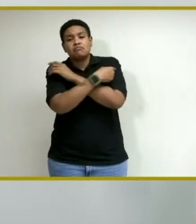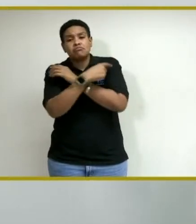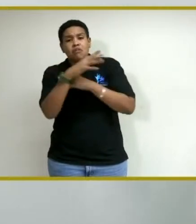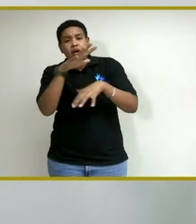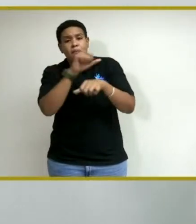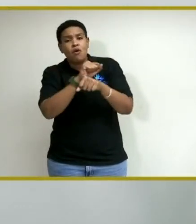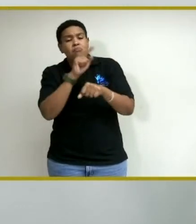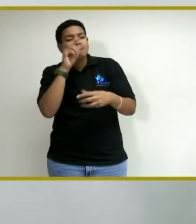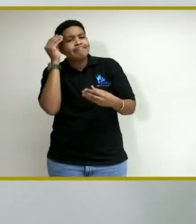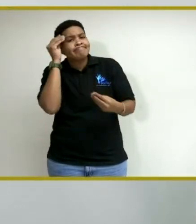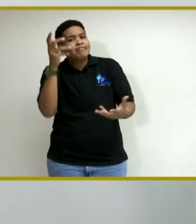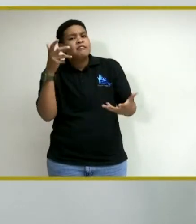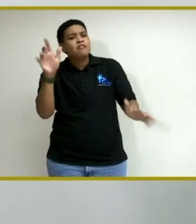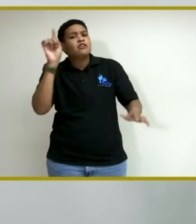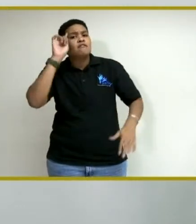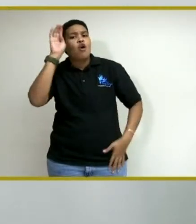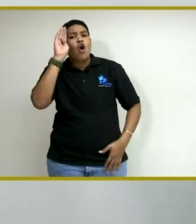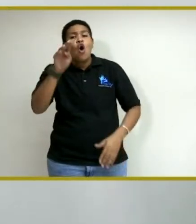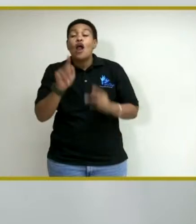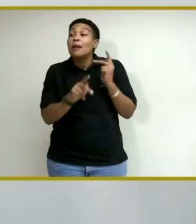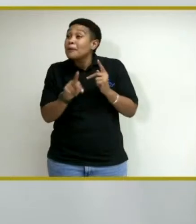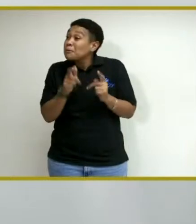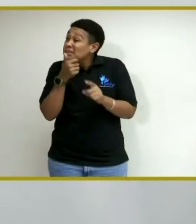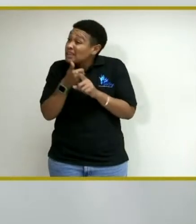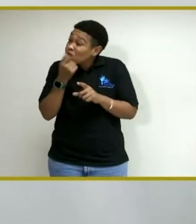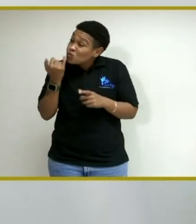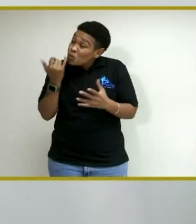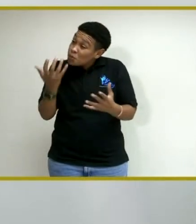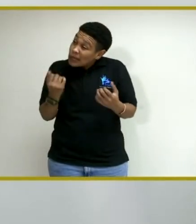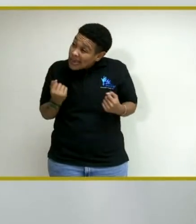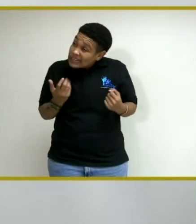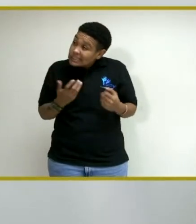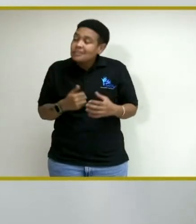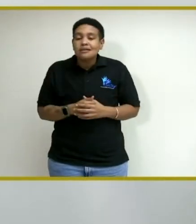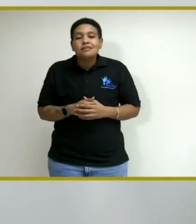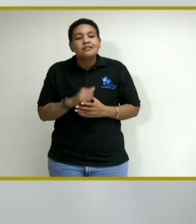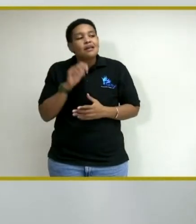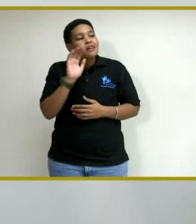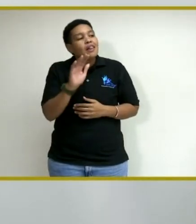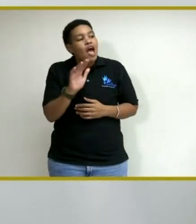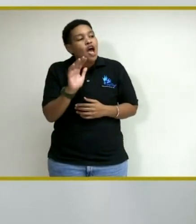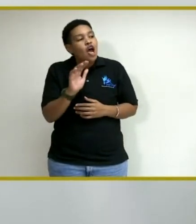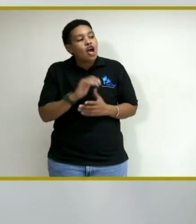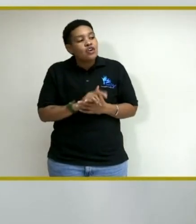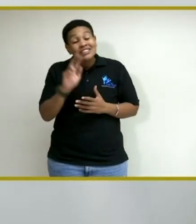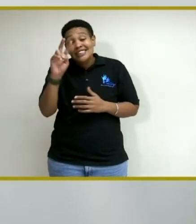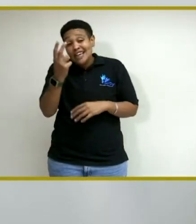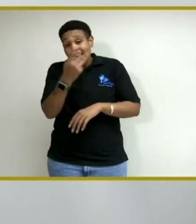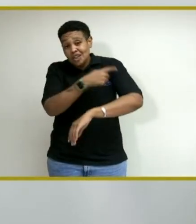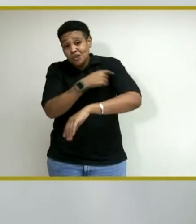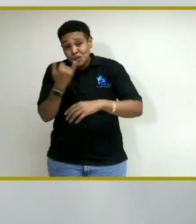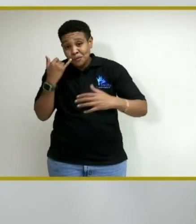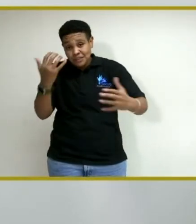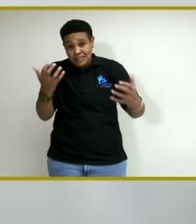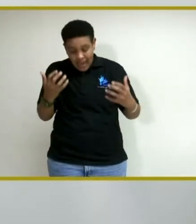said earlier, for all persons who are due their second dose.